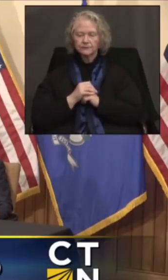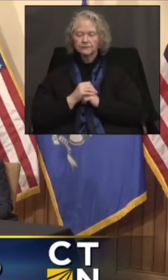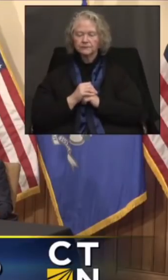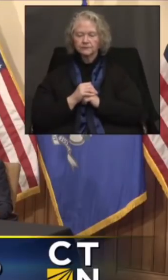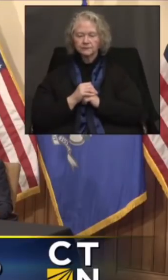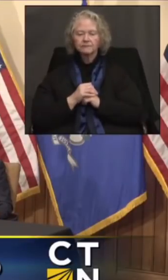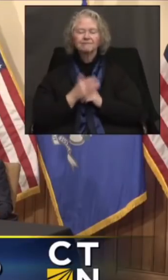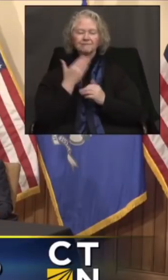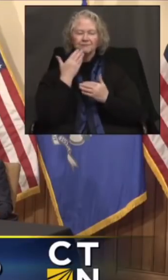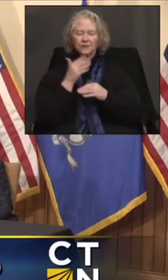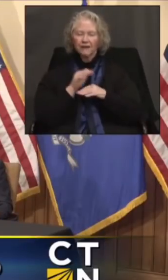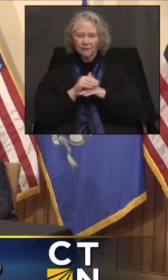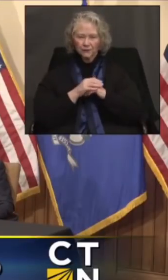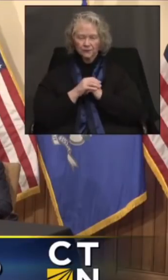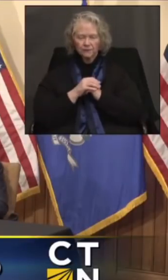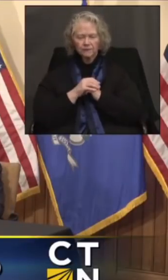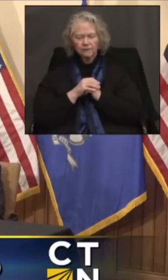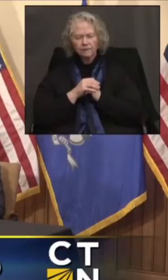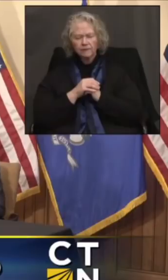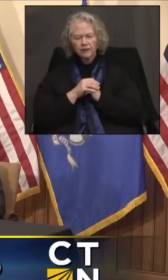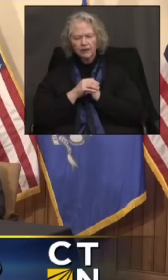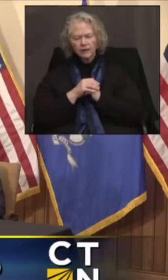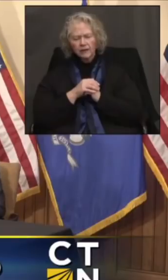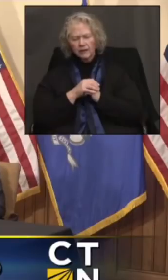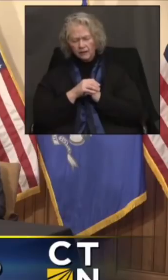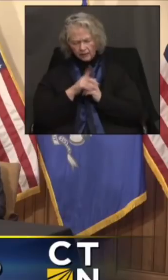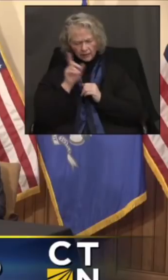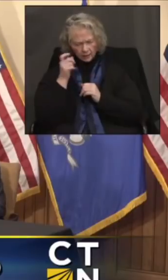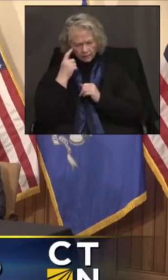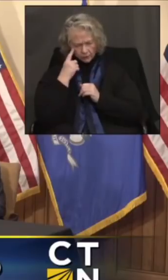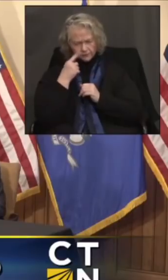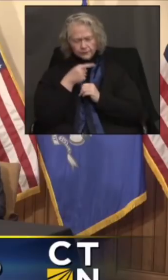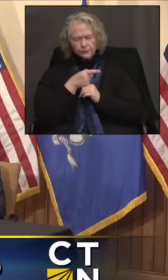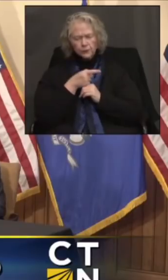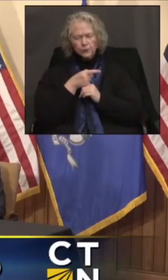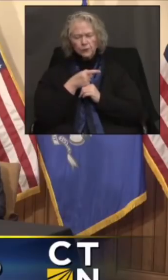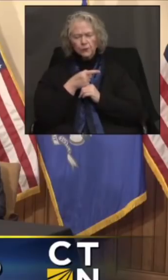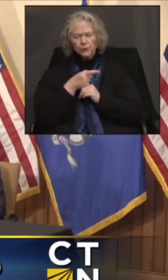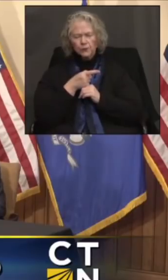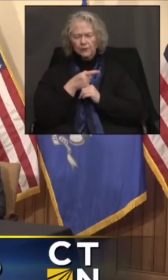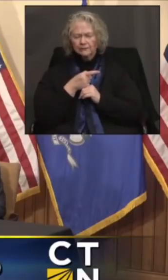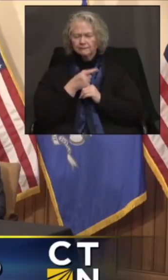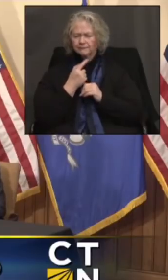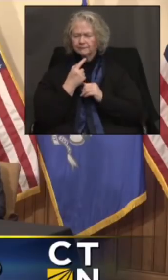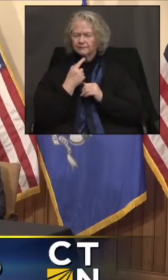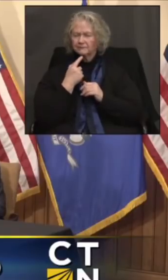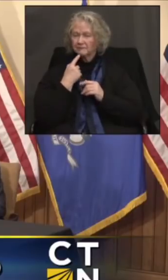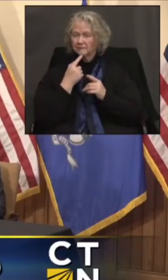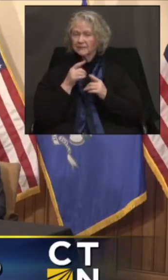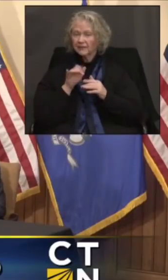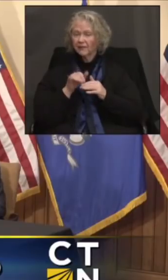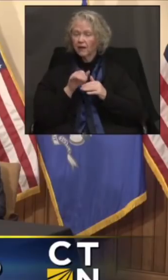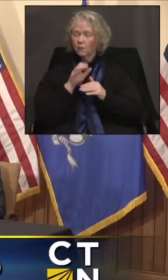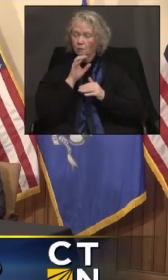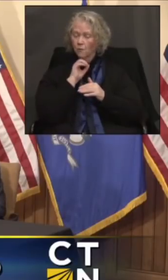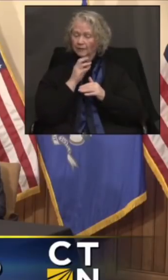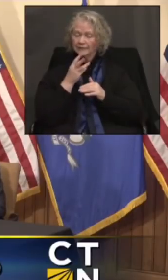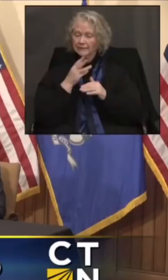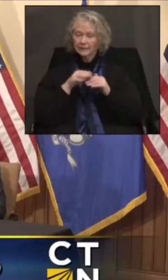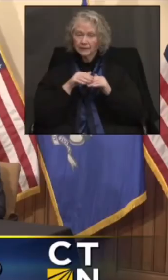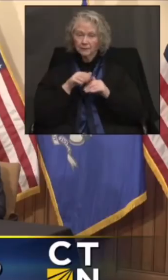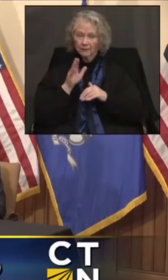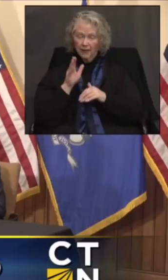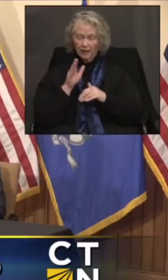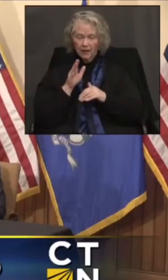Good afternoon. Governor, you announced the change in now allowing the 16-year-olds and up to